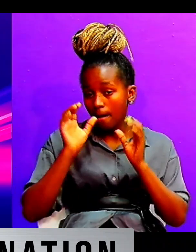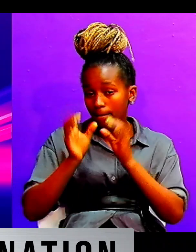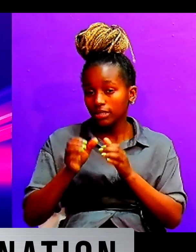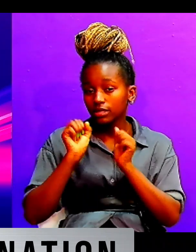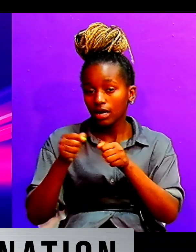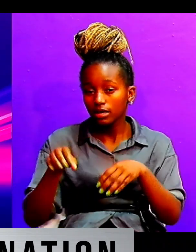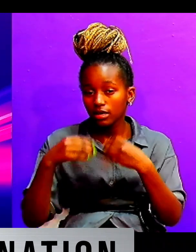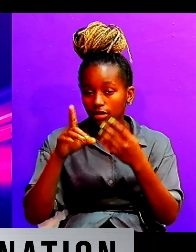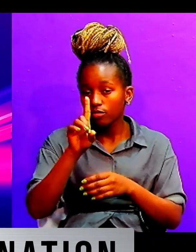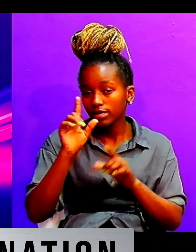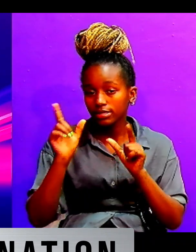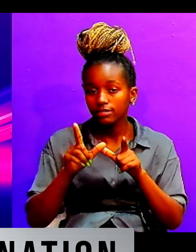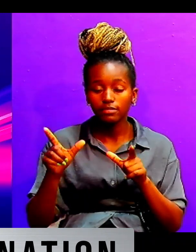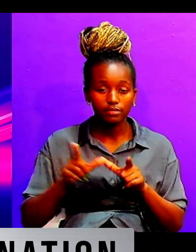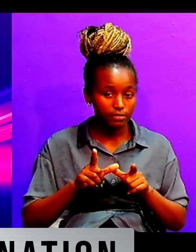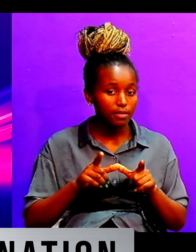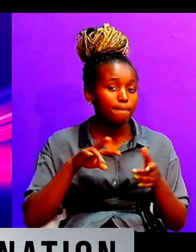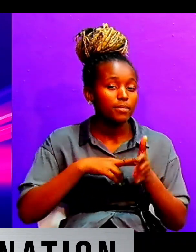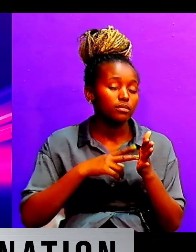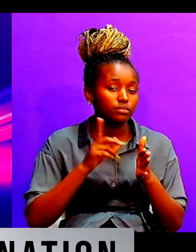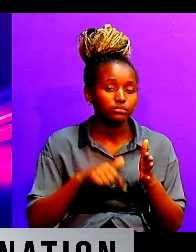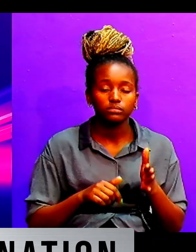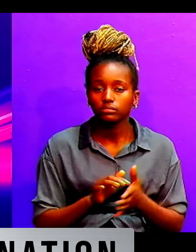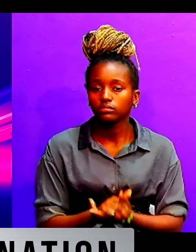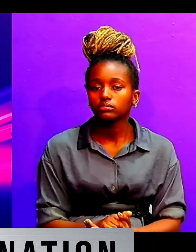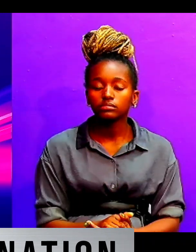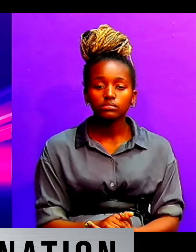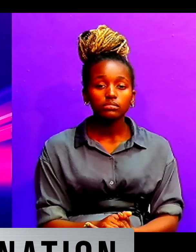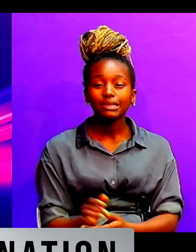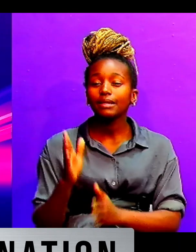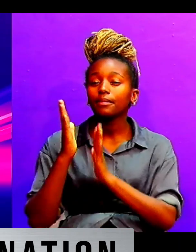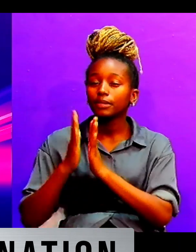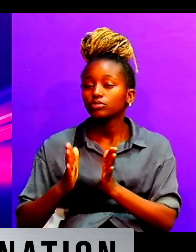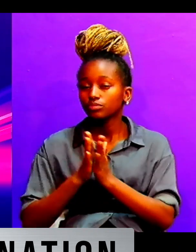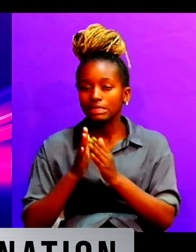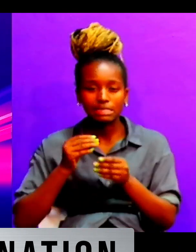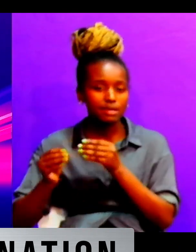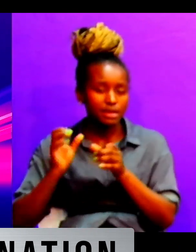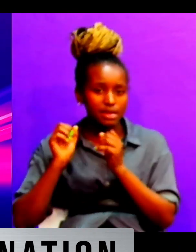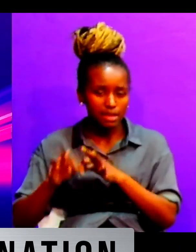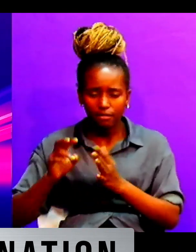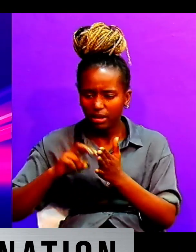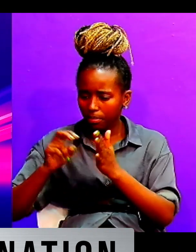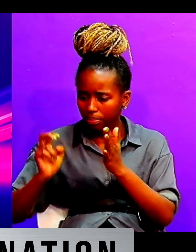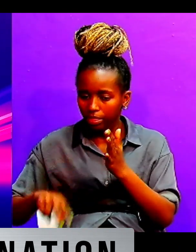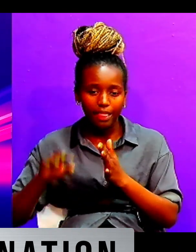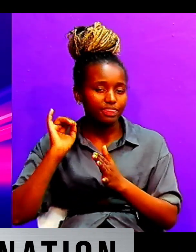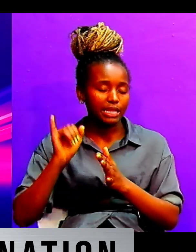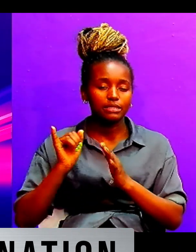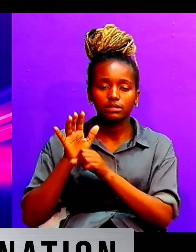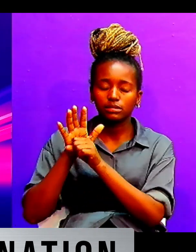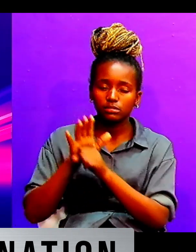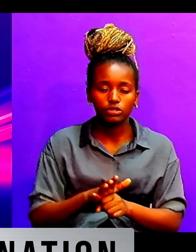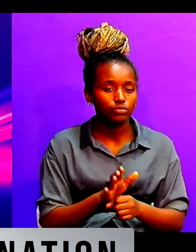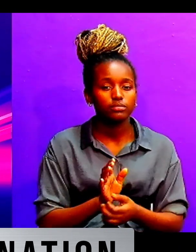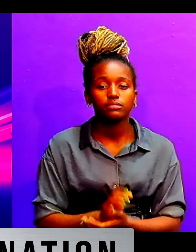this person being discriminated. Now they will get... You remind us